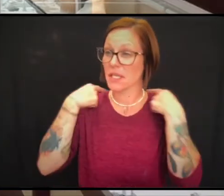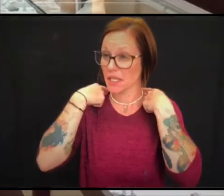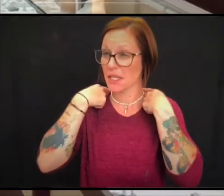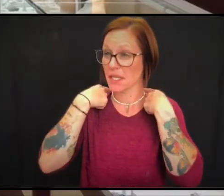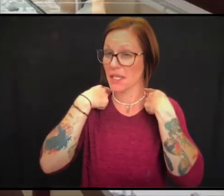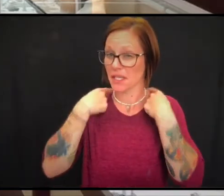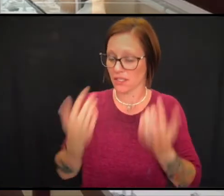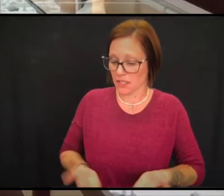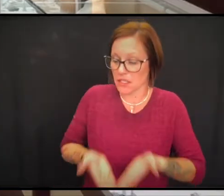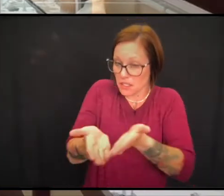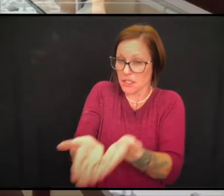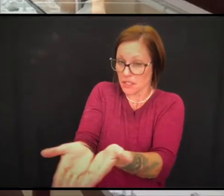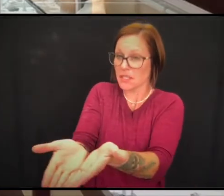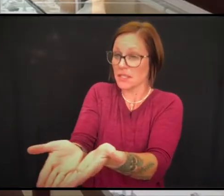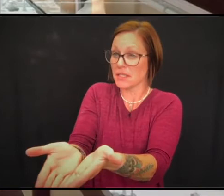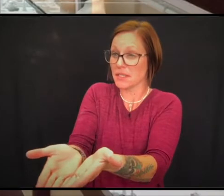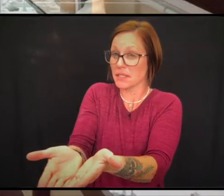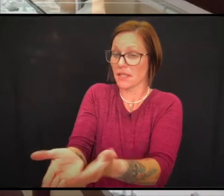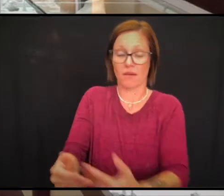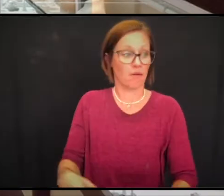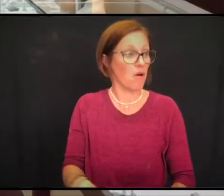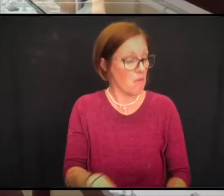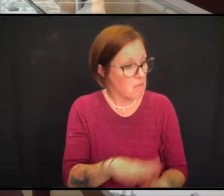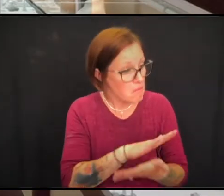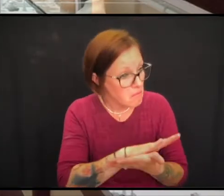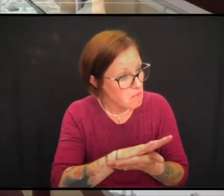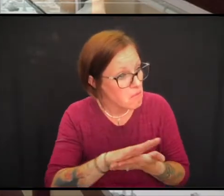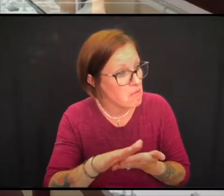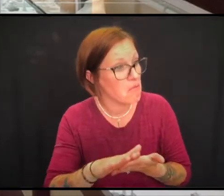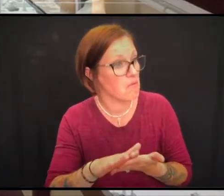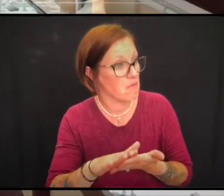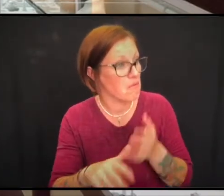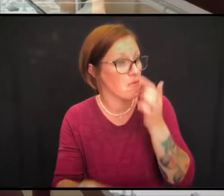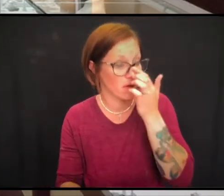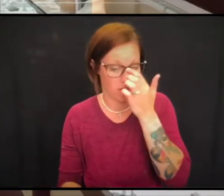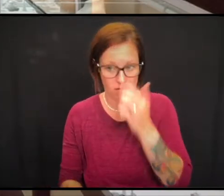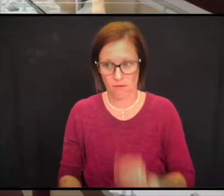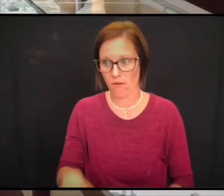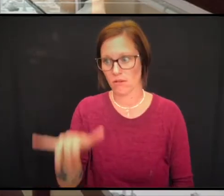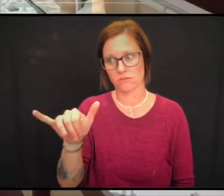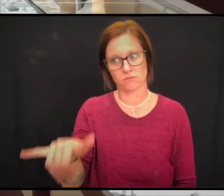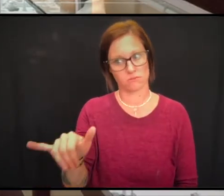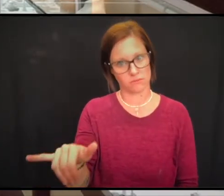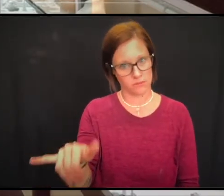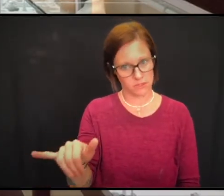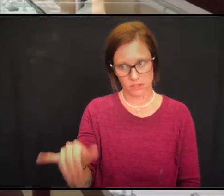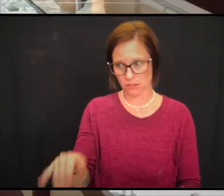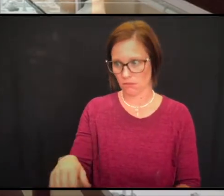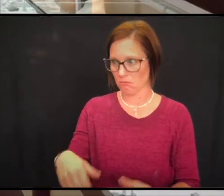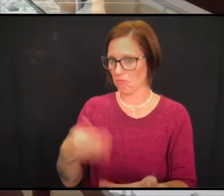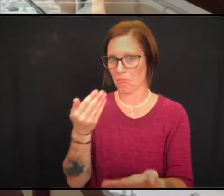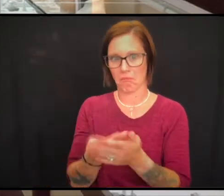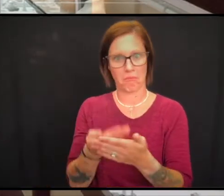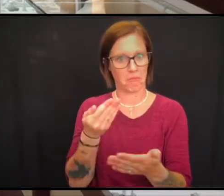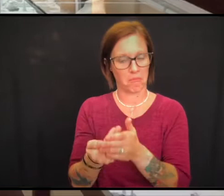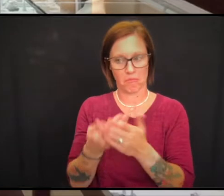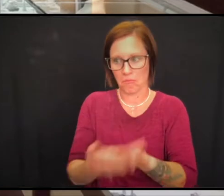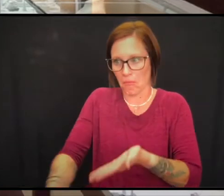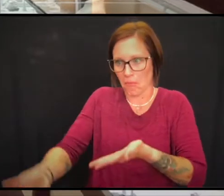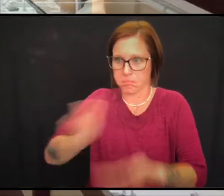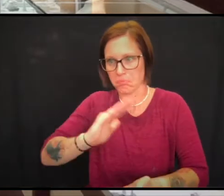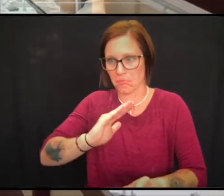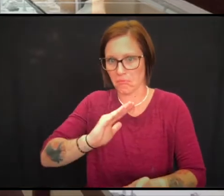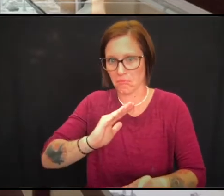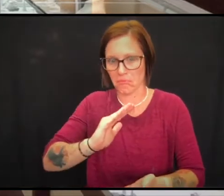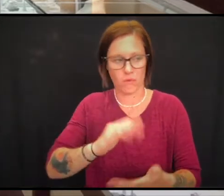be nice. That would be good. These necklaces are very expensive. Well, how much